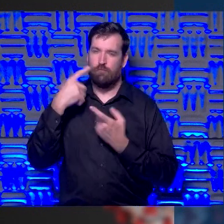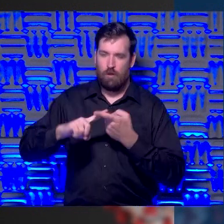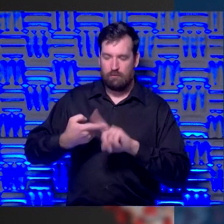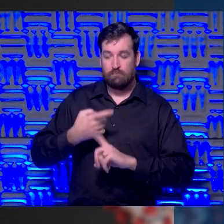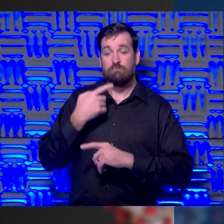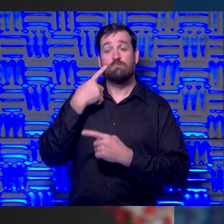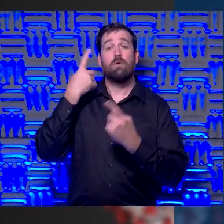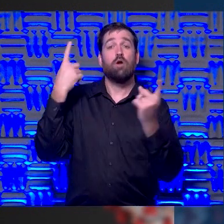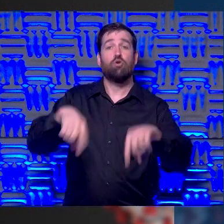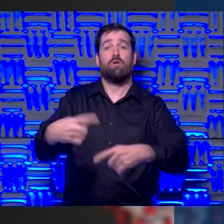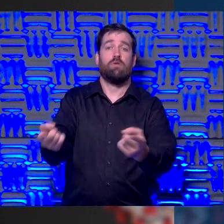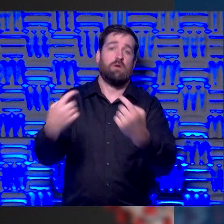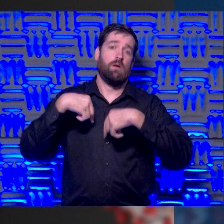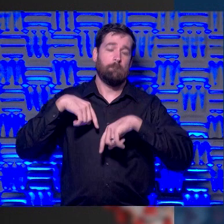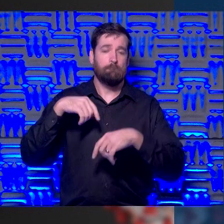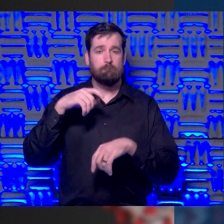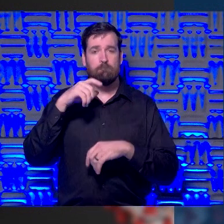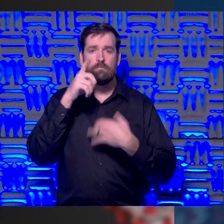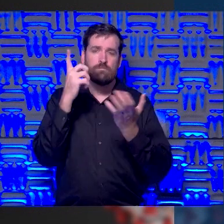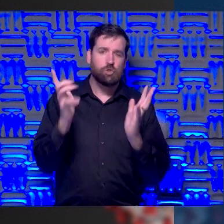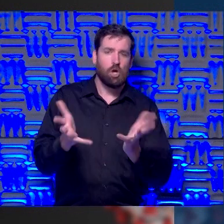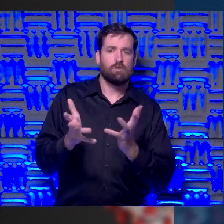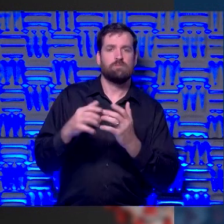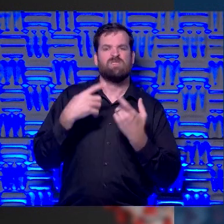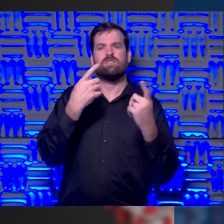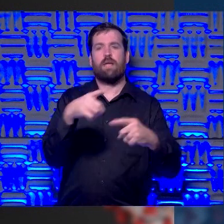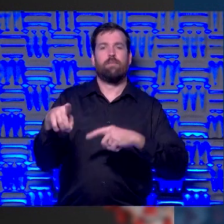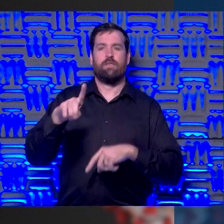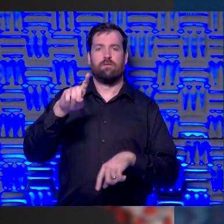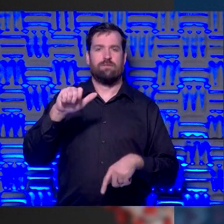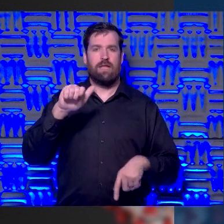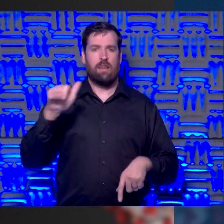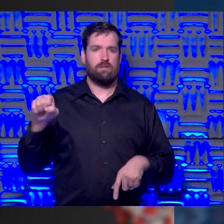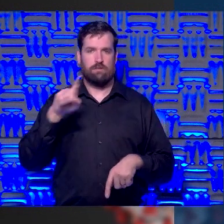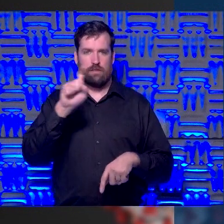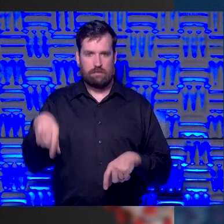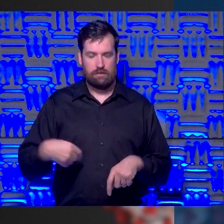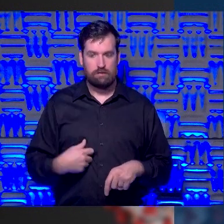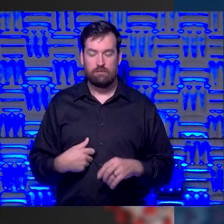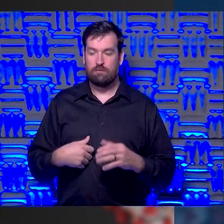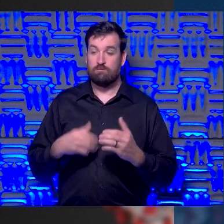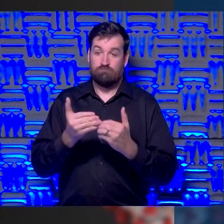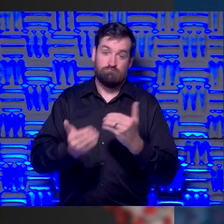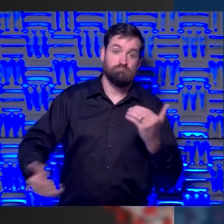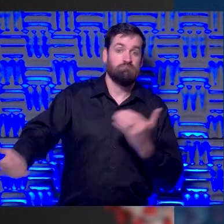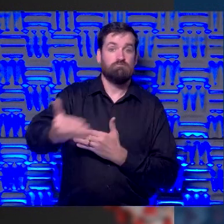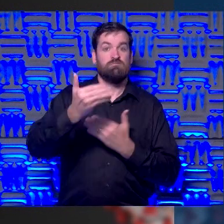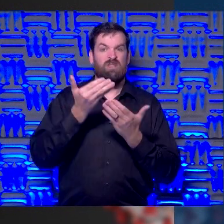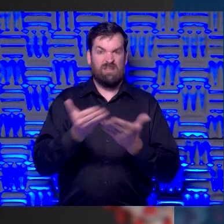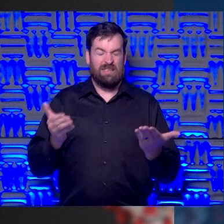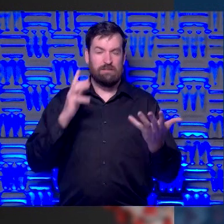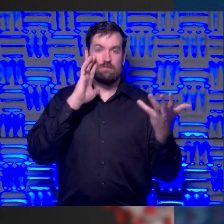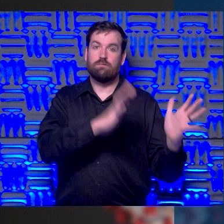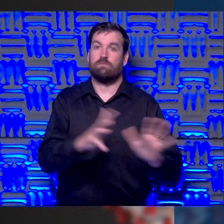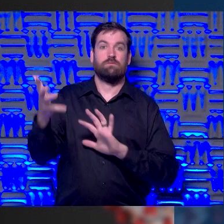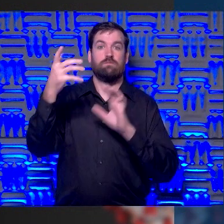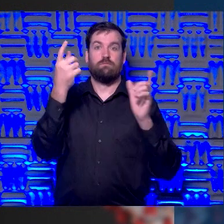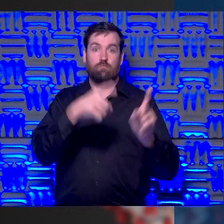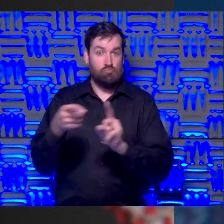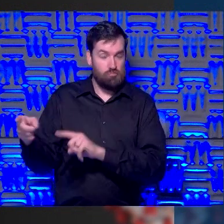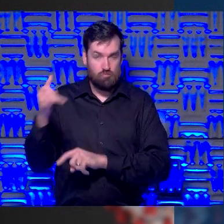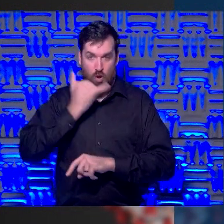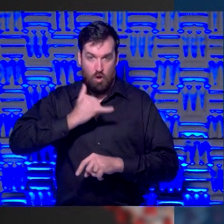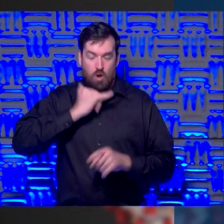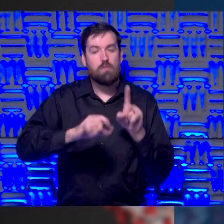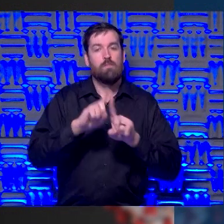has agreed to come on the program and talk a little bit about what's going on in Dallas, Texas. They're ahead of us in terms of all the things that have gone wrong, but they've also got to